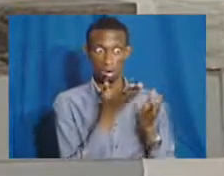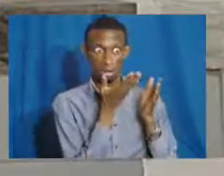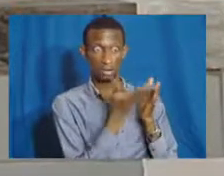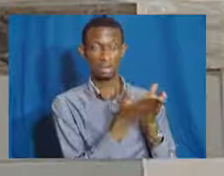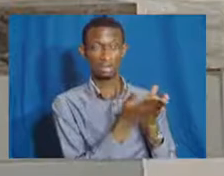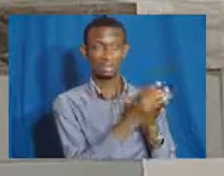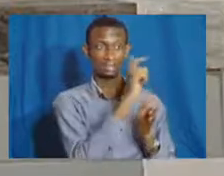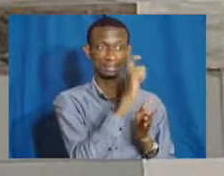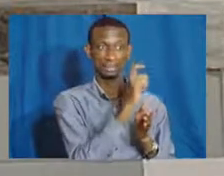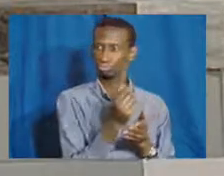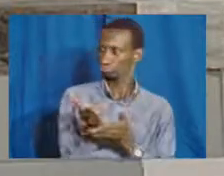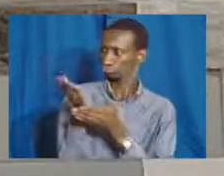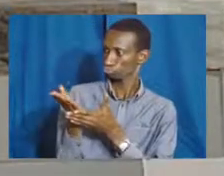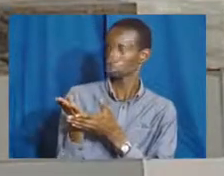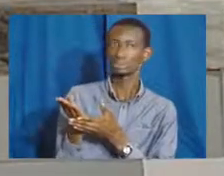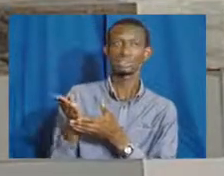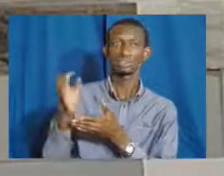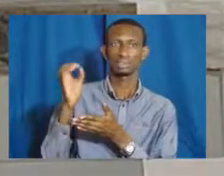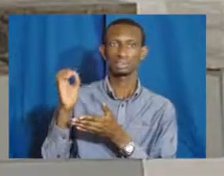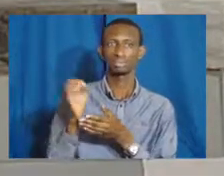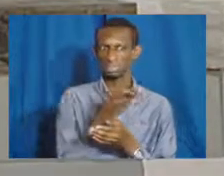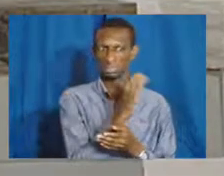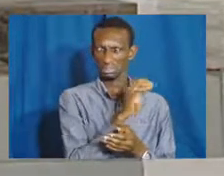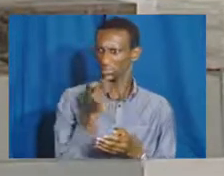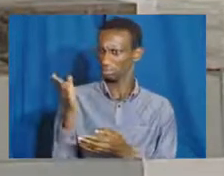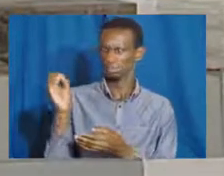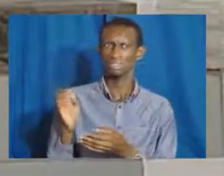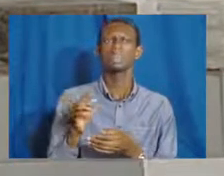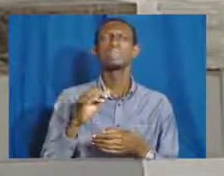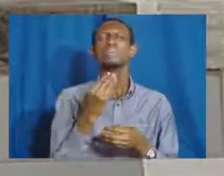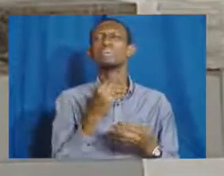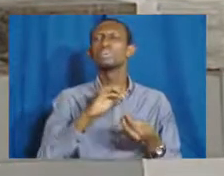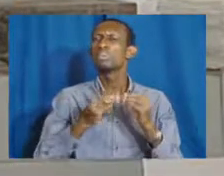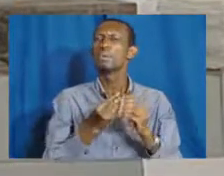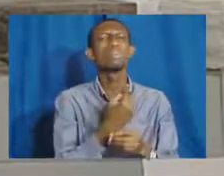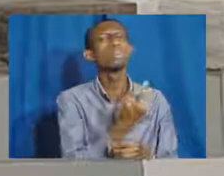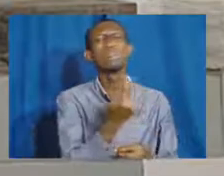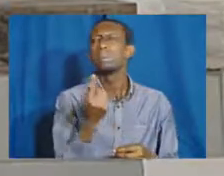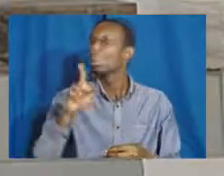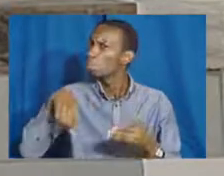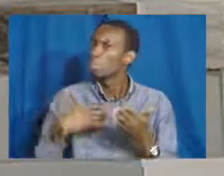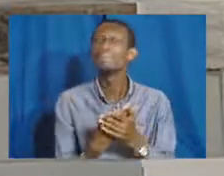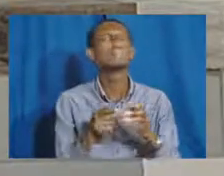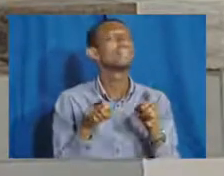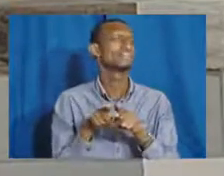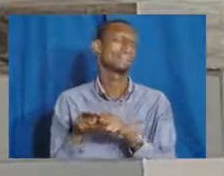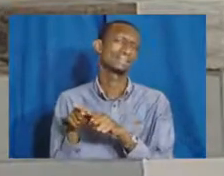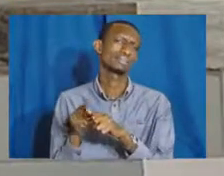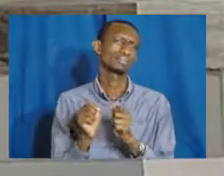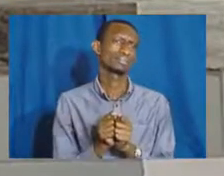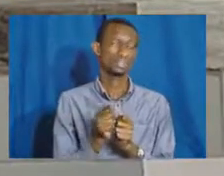0. It means any real number verifies the given equation. Therefore, the set of